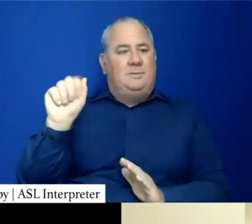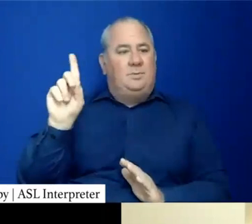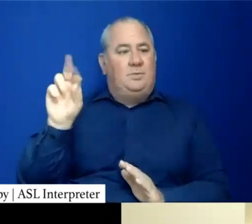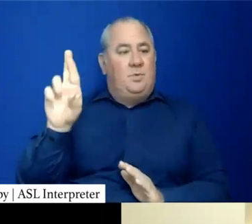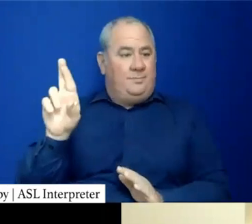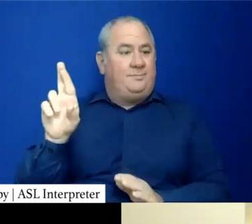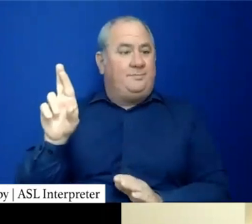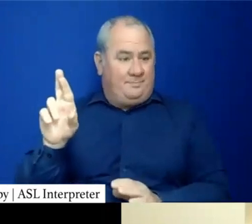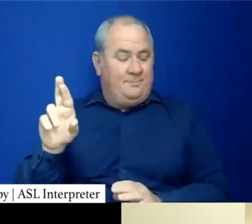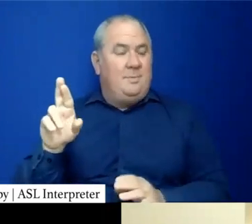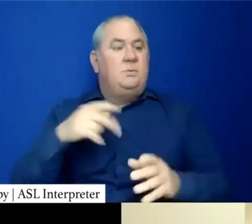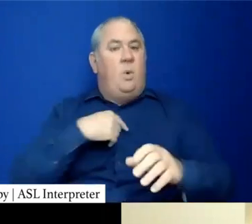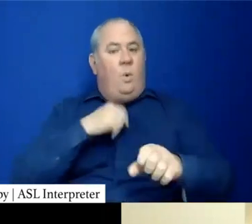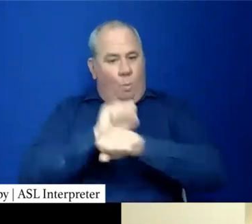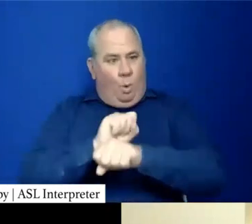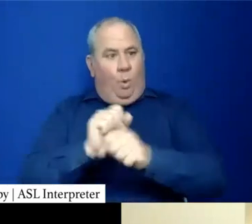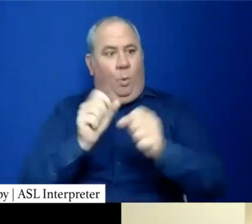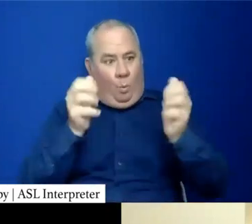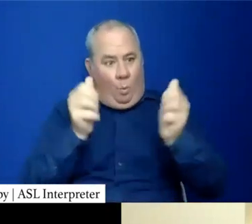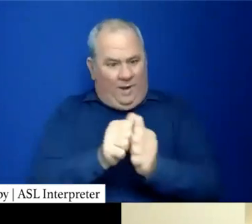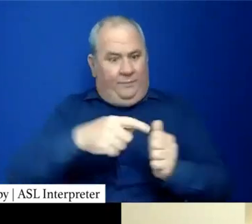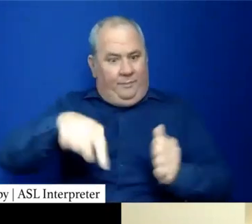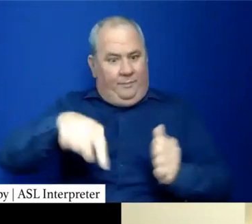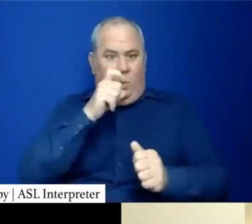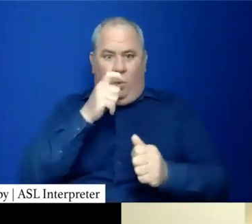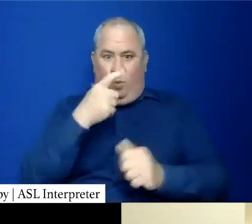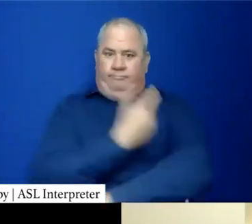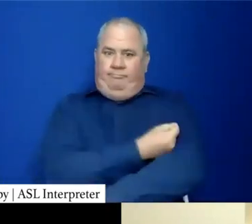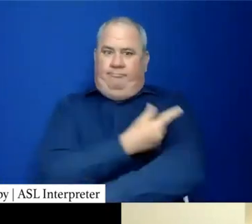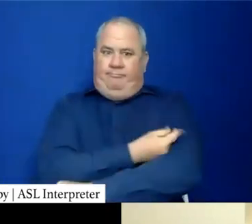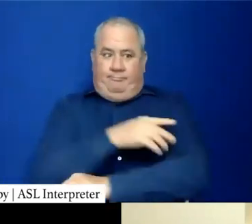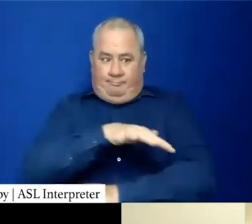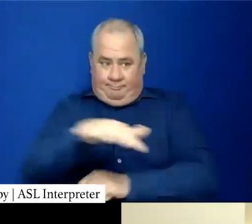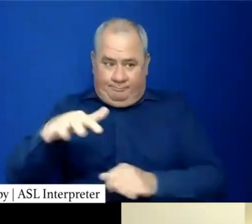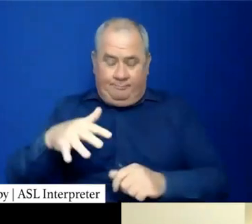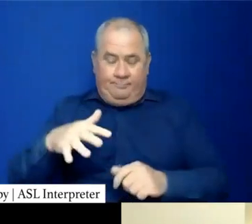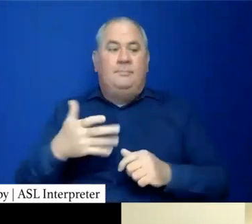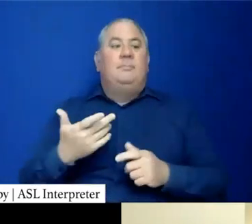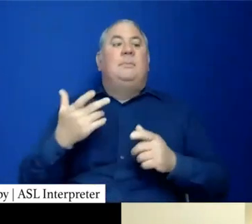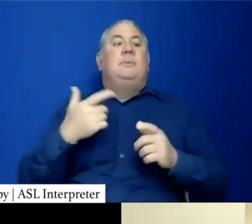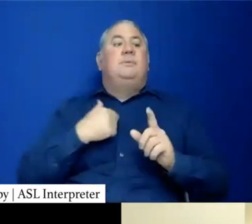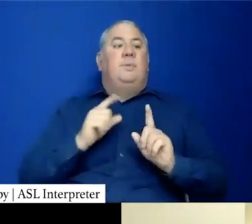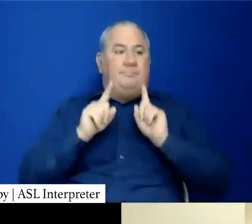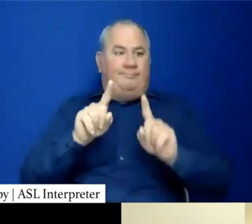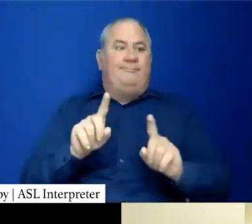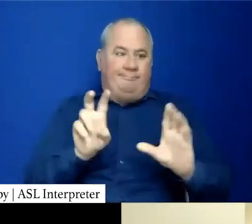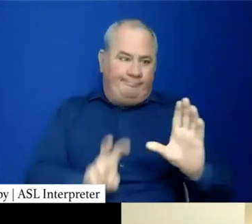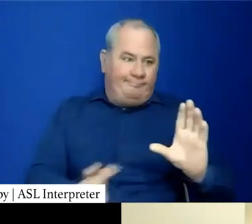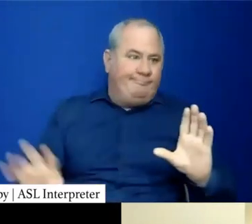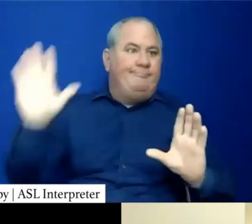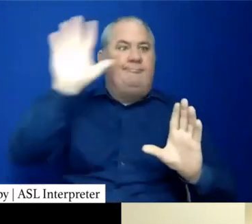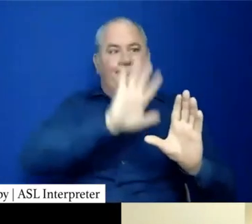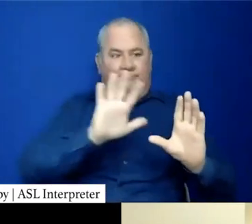of COVID-19 vaccine ambassadors who are volunteers throughout the Department of Public Health, who will go out into communities and